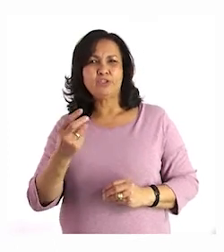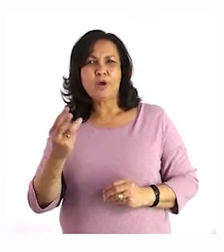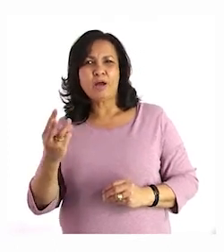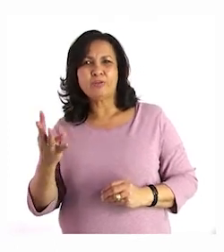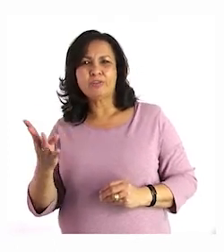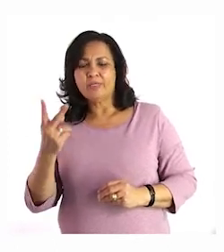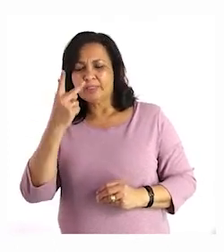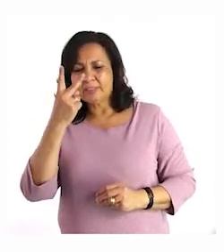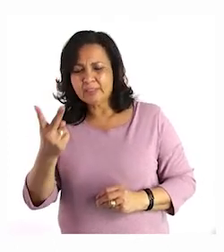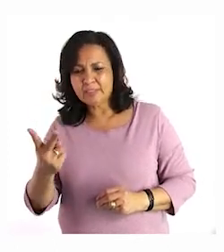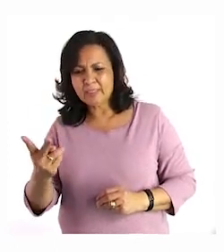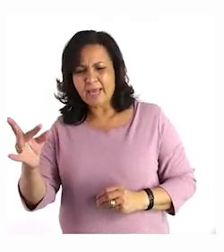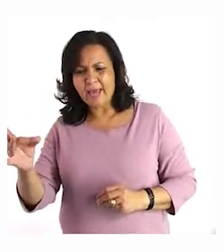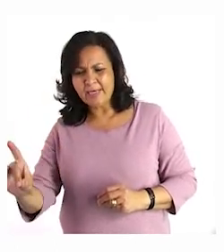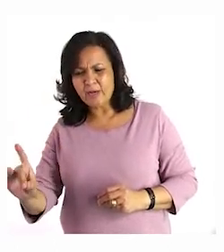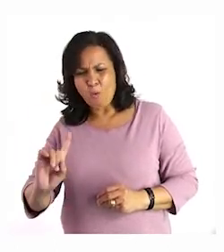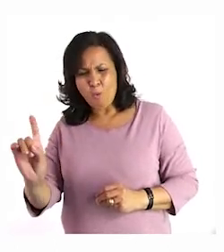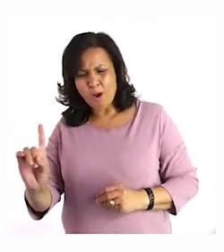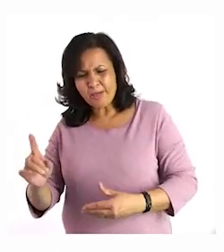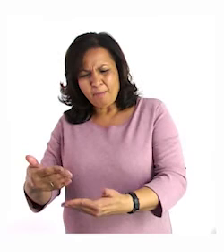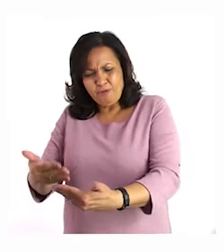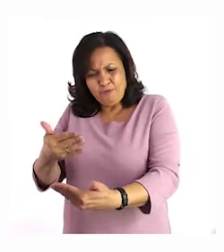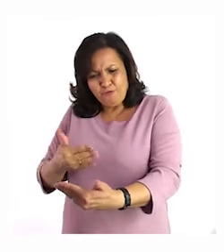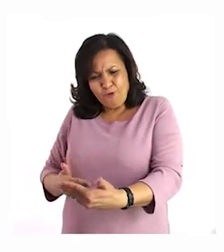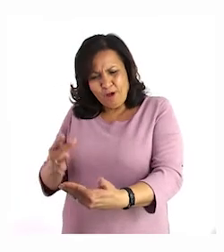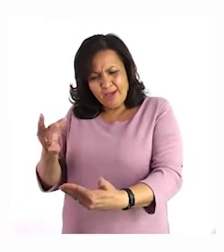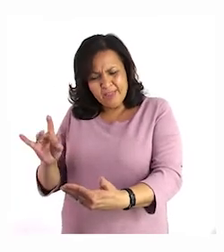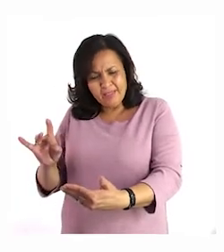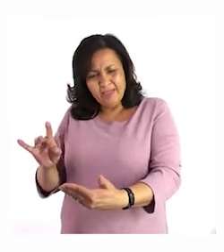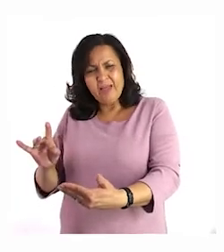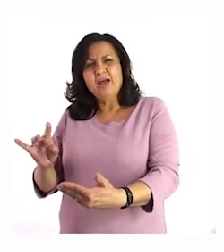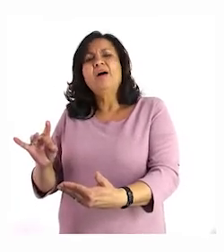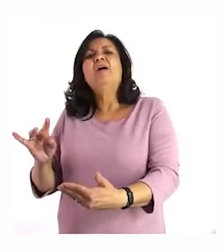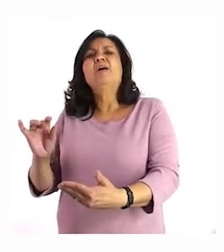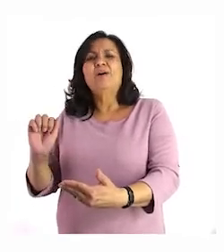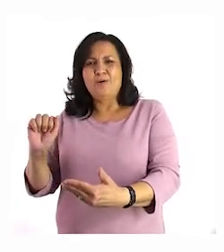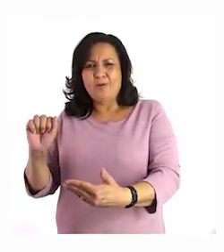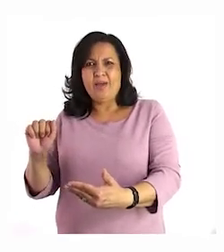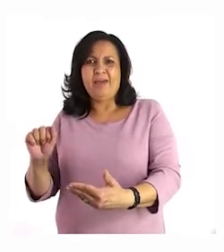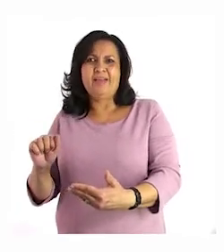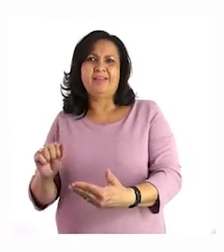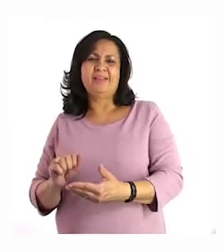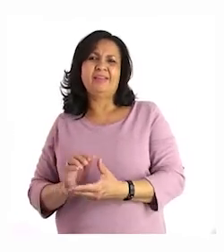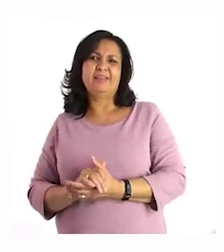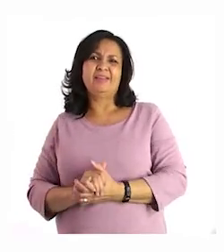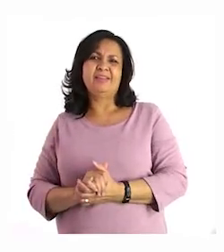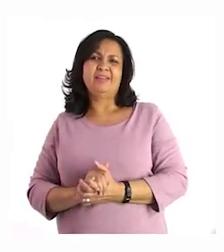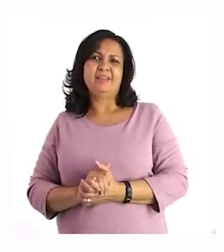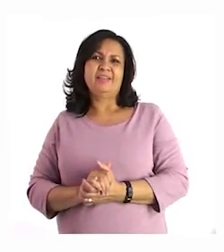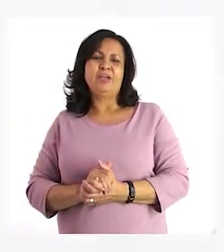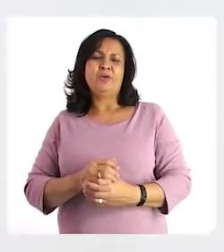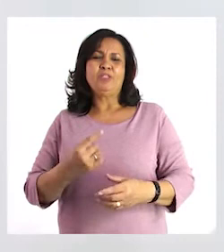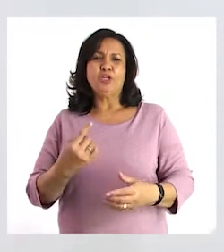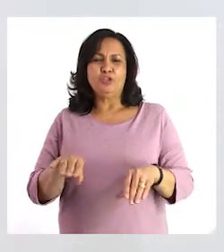see what number comes before 8. Well, I'm not going to help you to fill in that one. You are going to do that one all on your